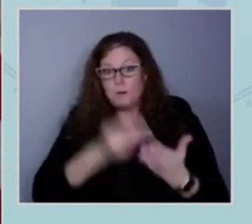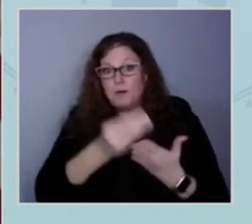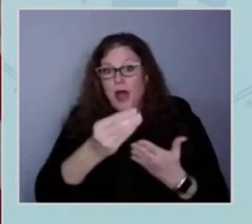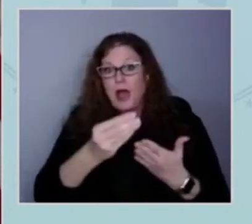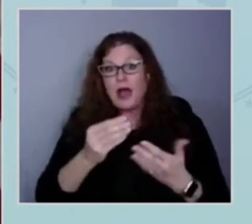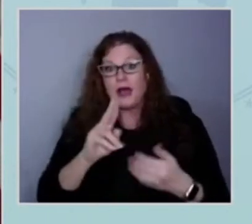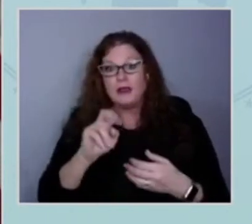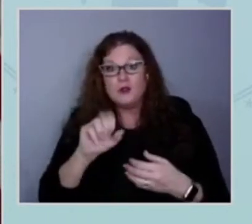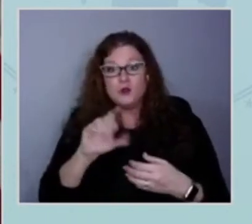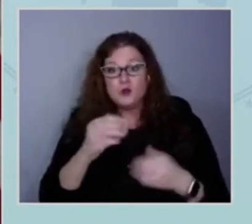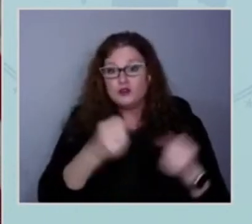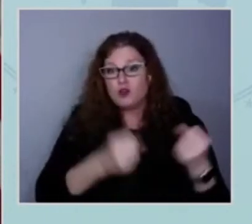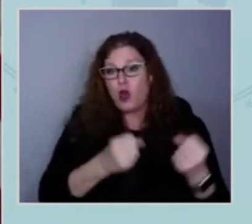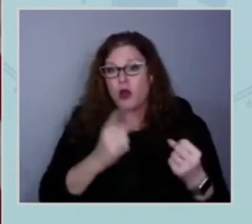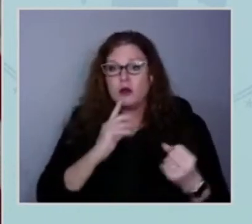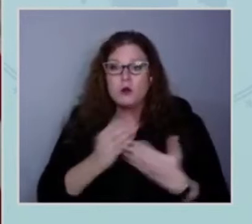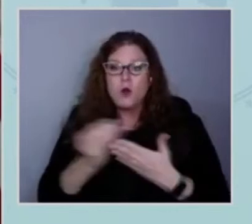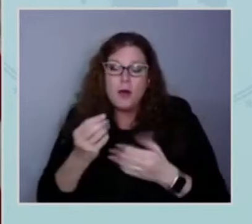is able to go out and